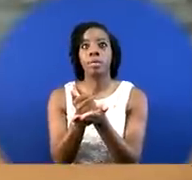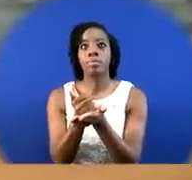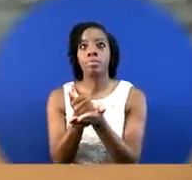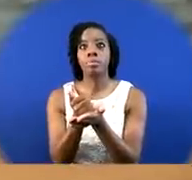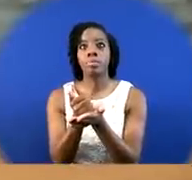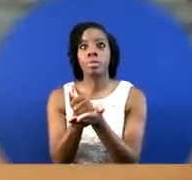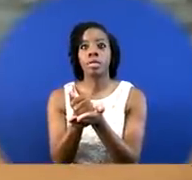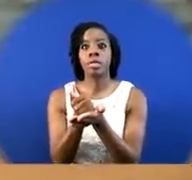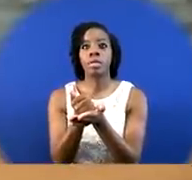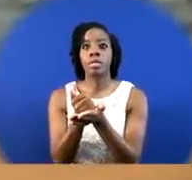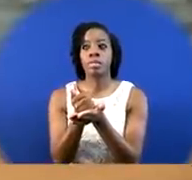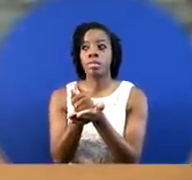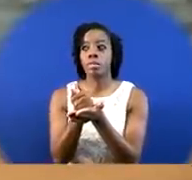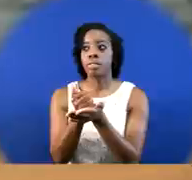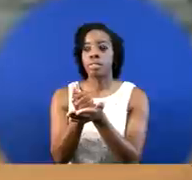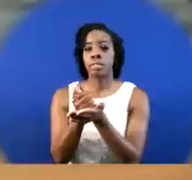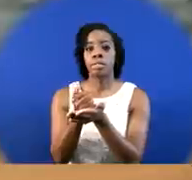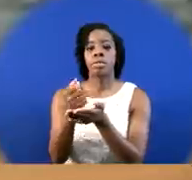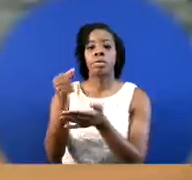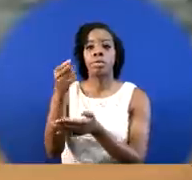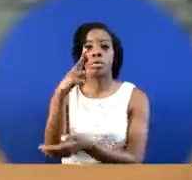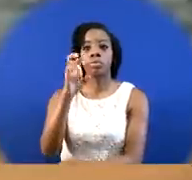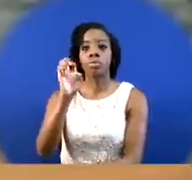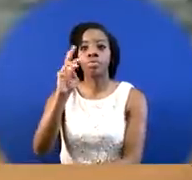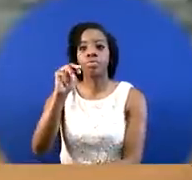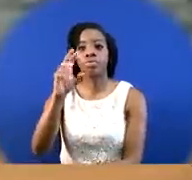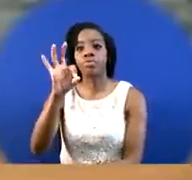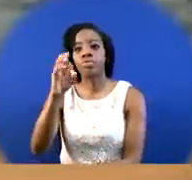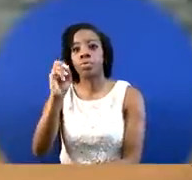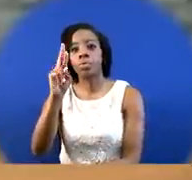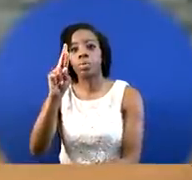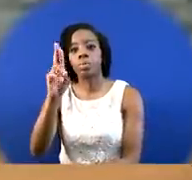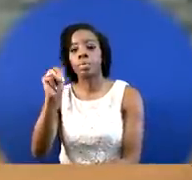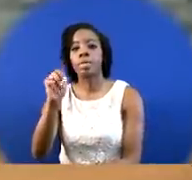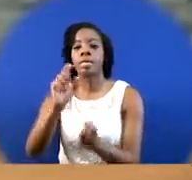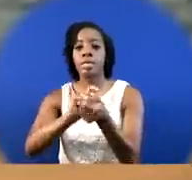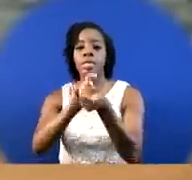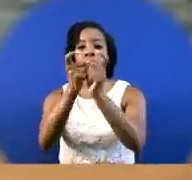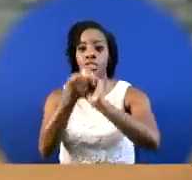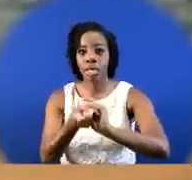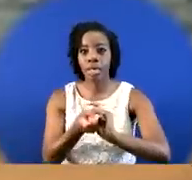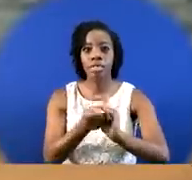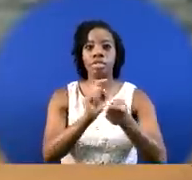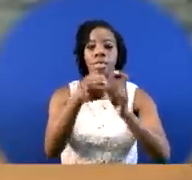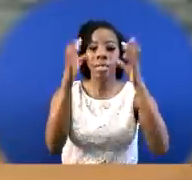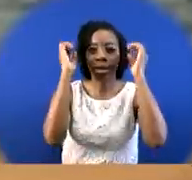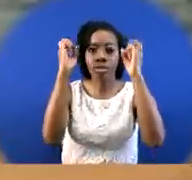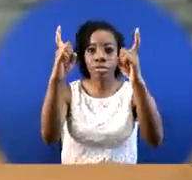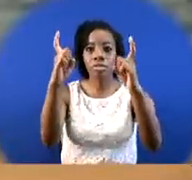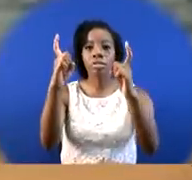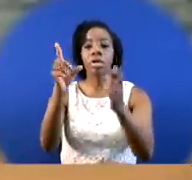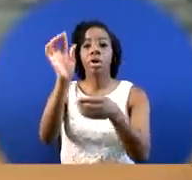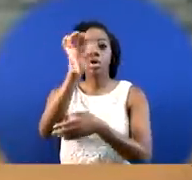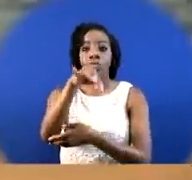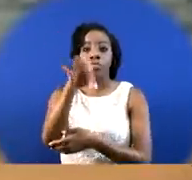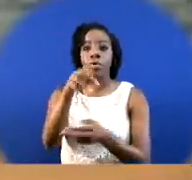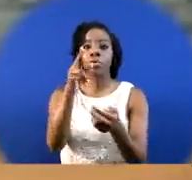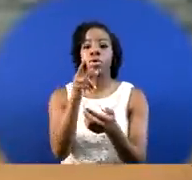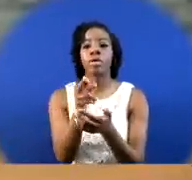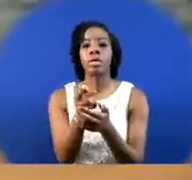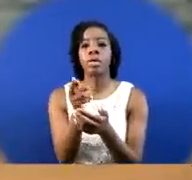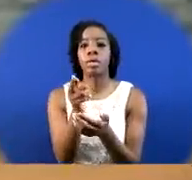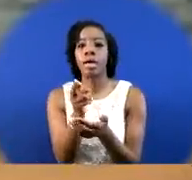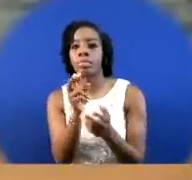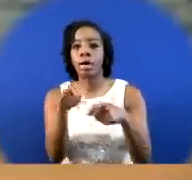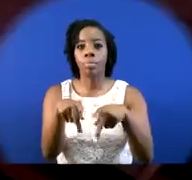criminal justice reform, significant education reform, and voter rights reform. We want to do